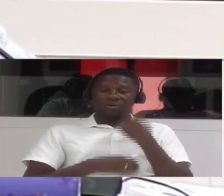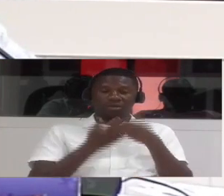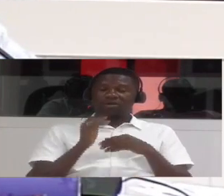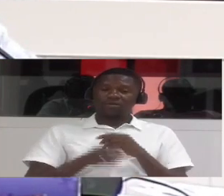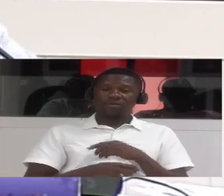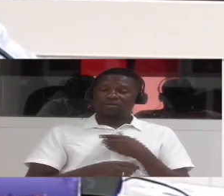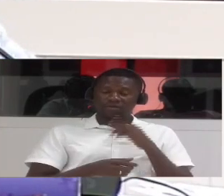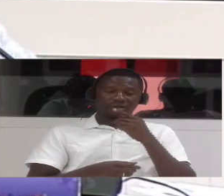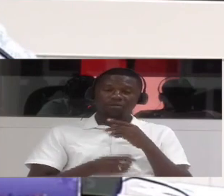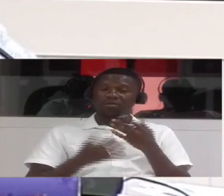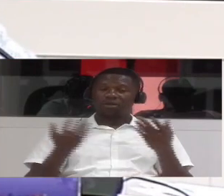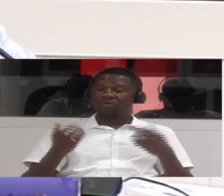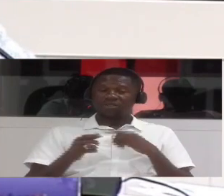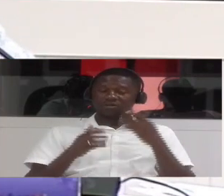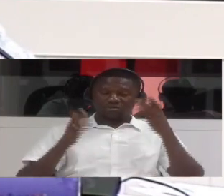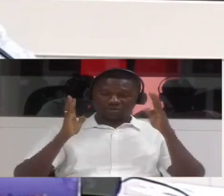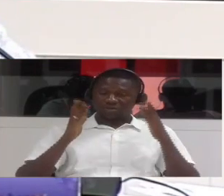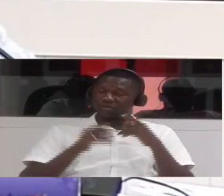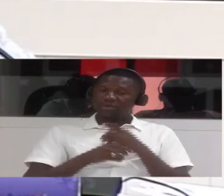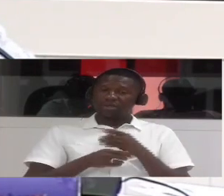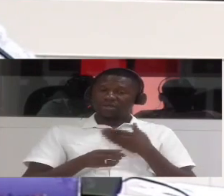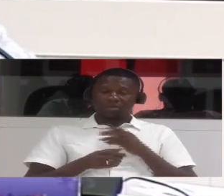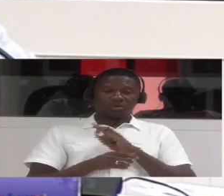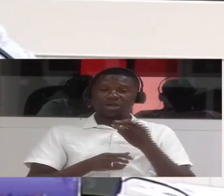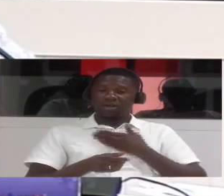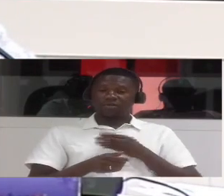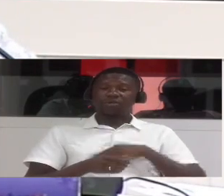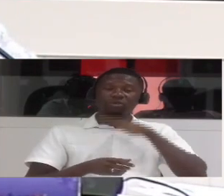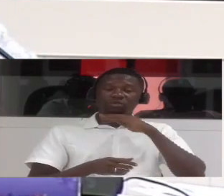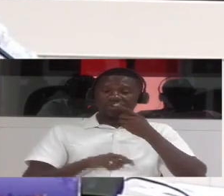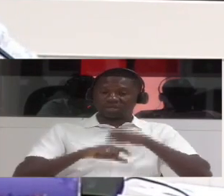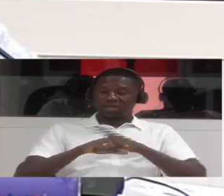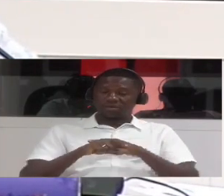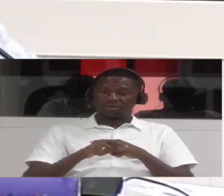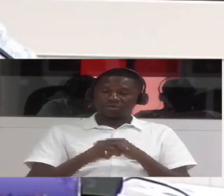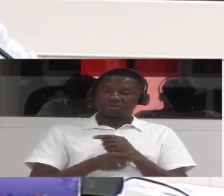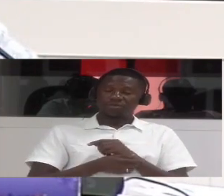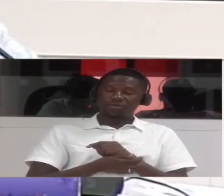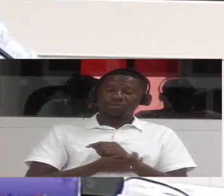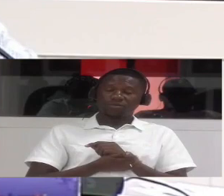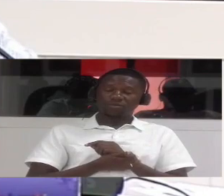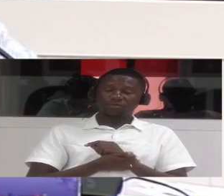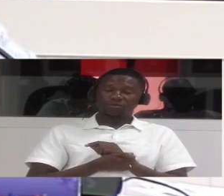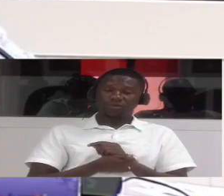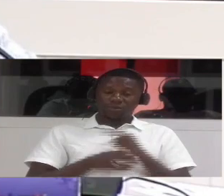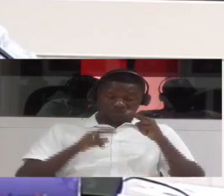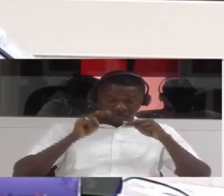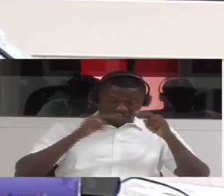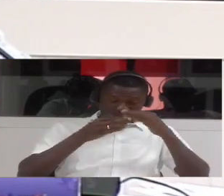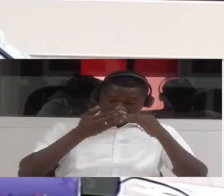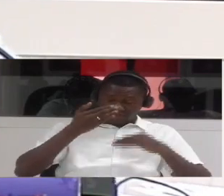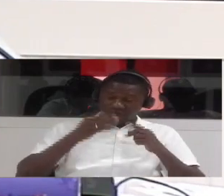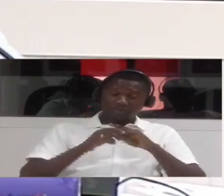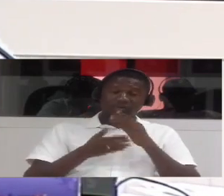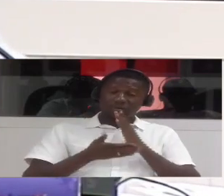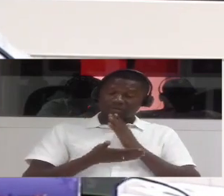in a lot of these cases, I didn't have enough time to actually look at that quite well, but